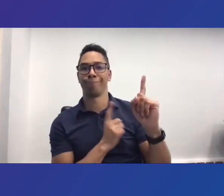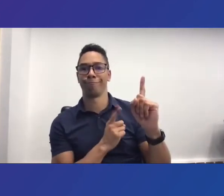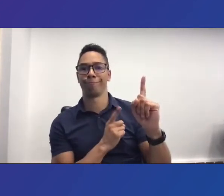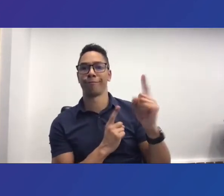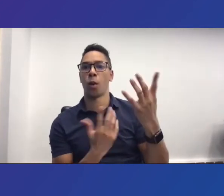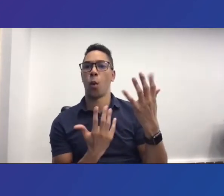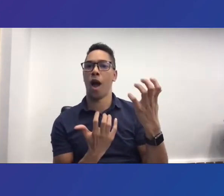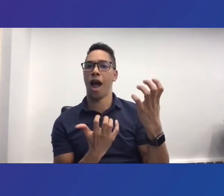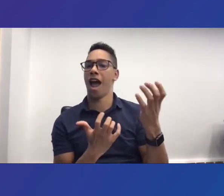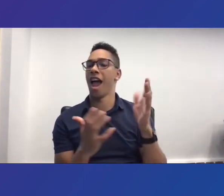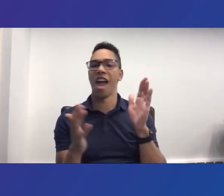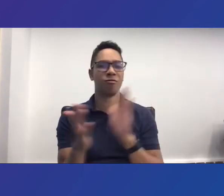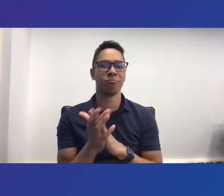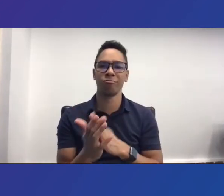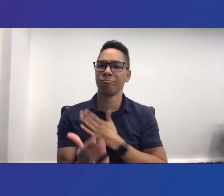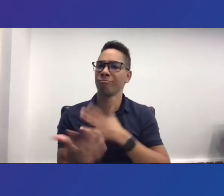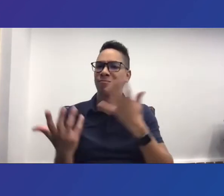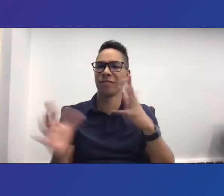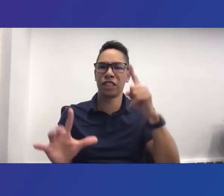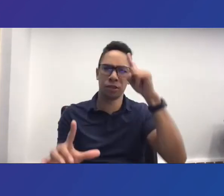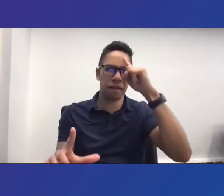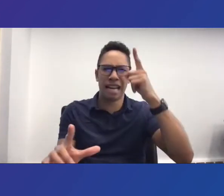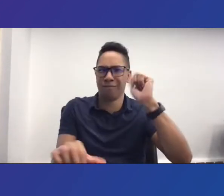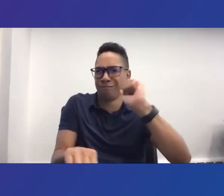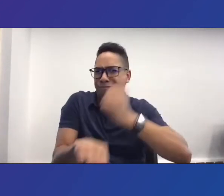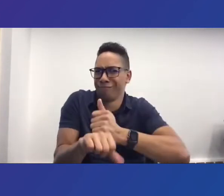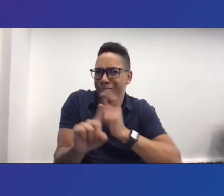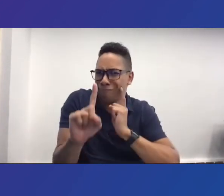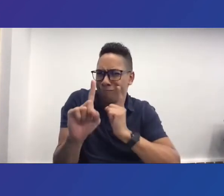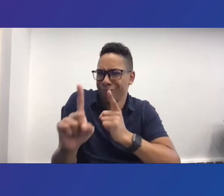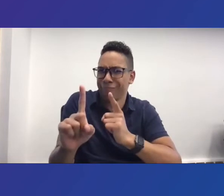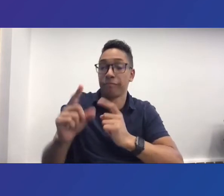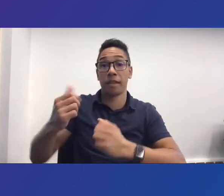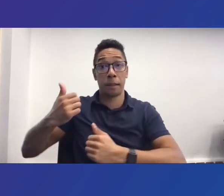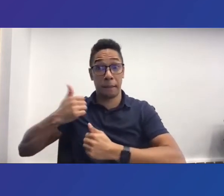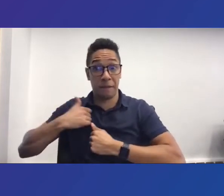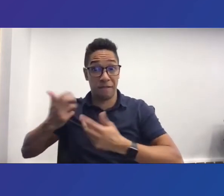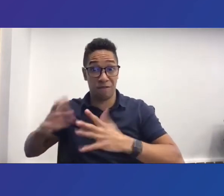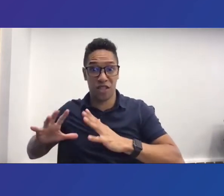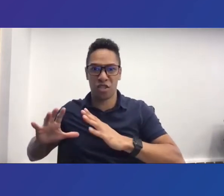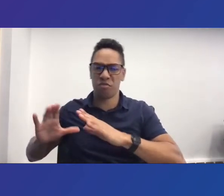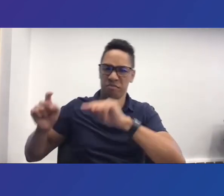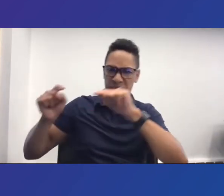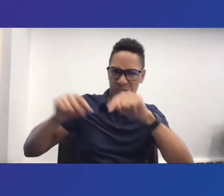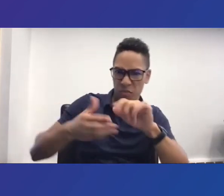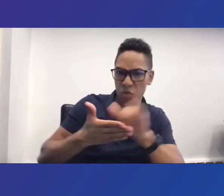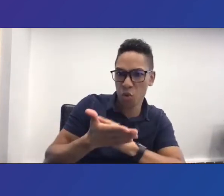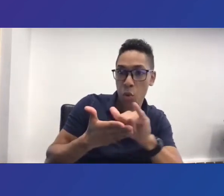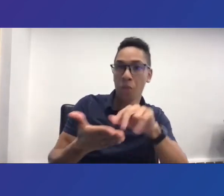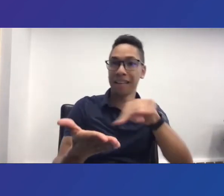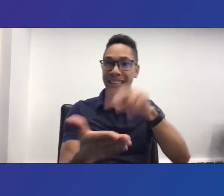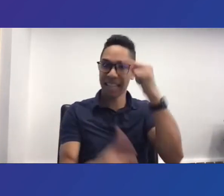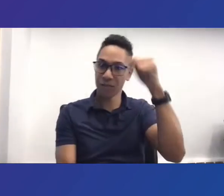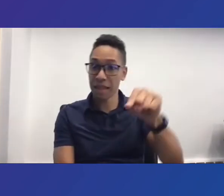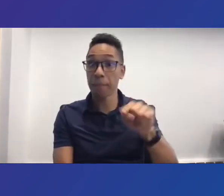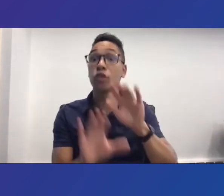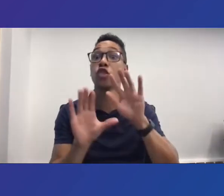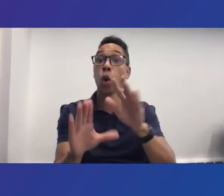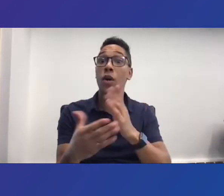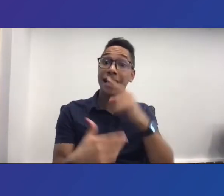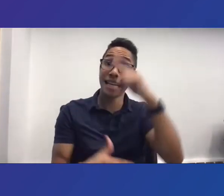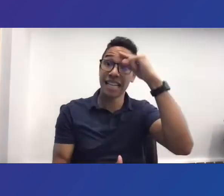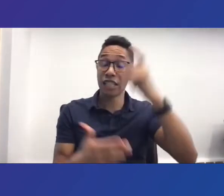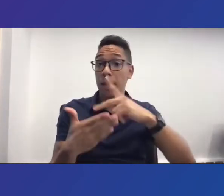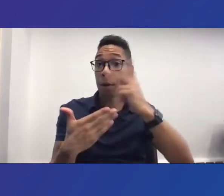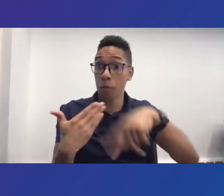You couldn't tell me left or right. I don't care. I'm doing this. After the military, I come to New York and I'm dancing for this company. Came and I did the summer program. I'm like, I'm